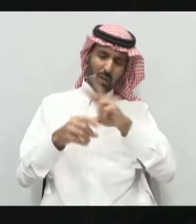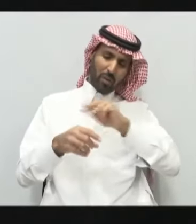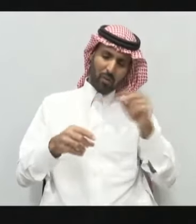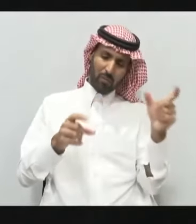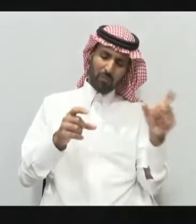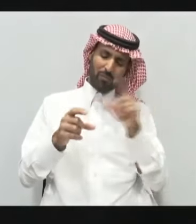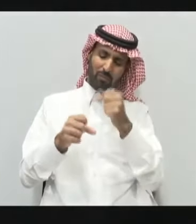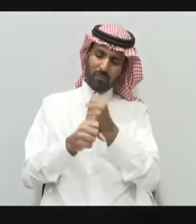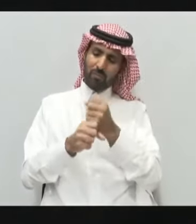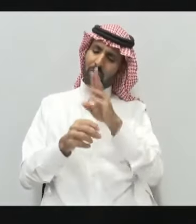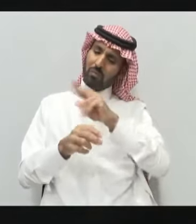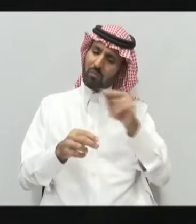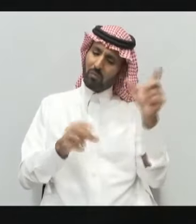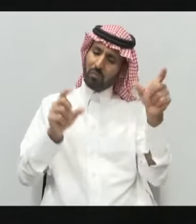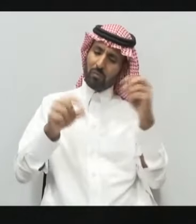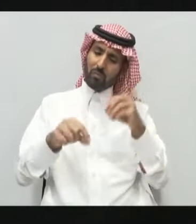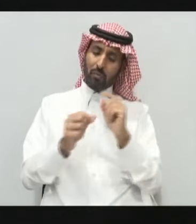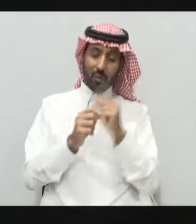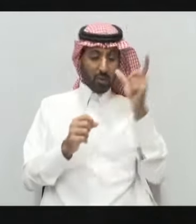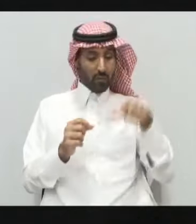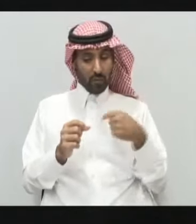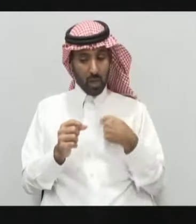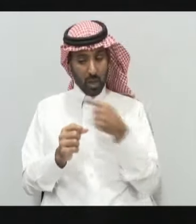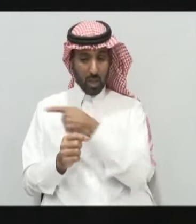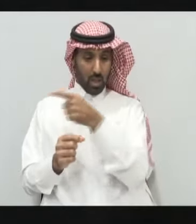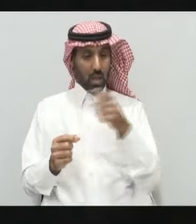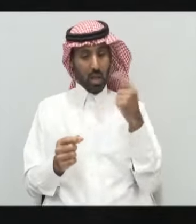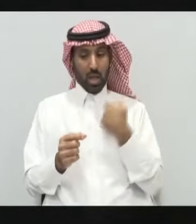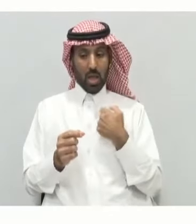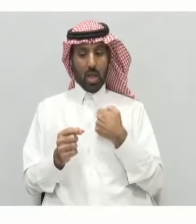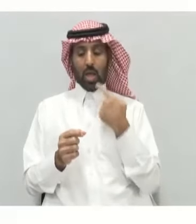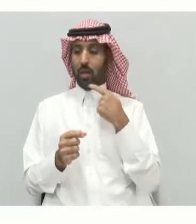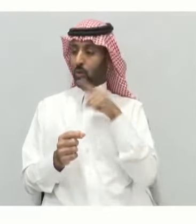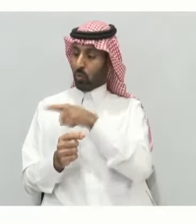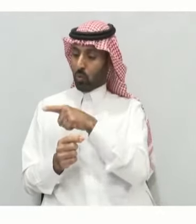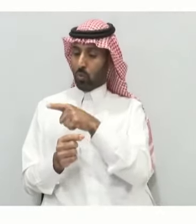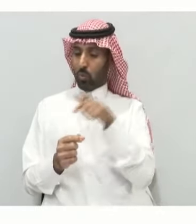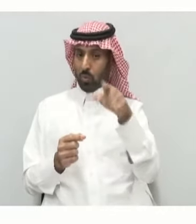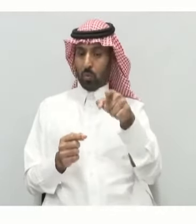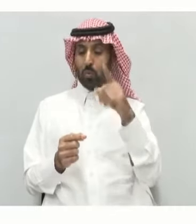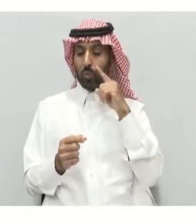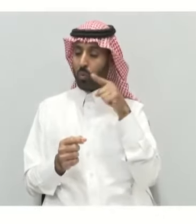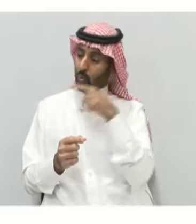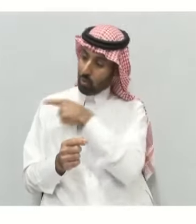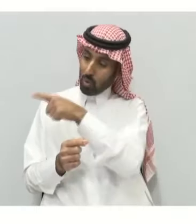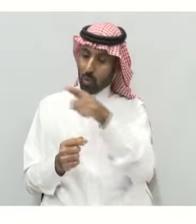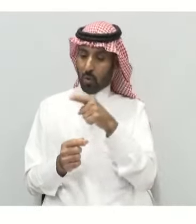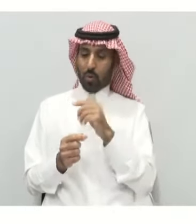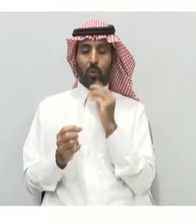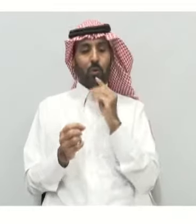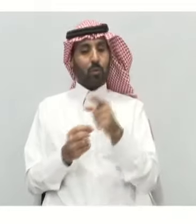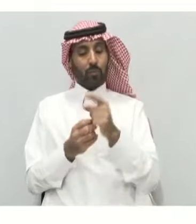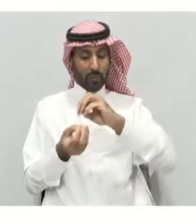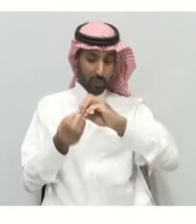to the verb when we use those subject pronouns. I, you, we, they. And we